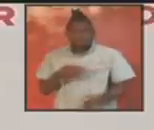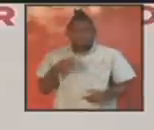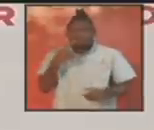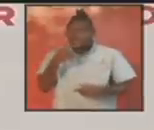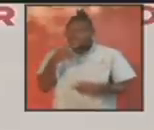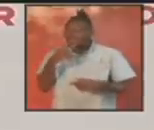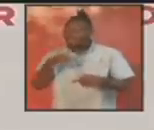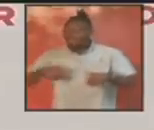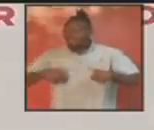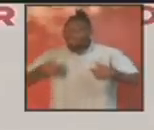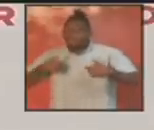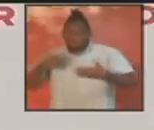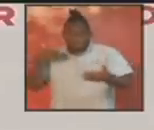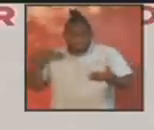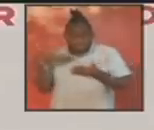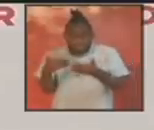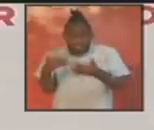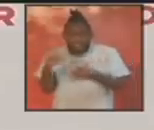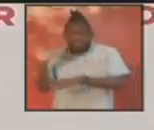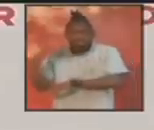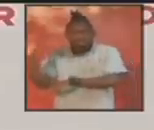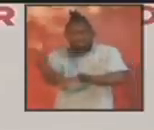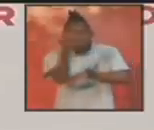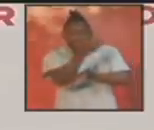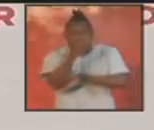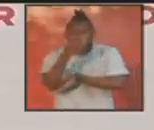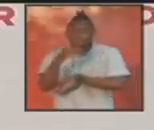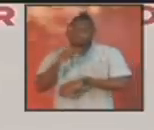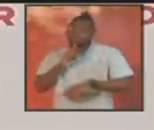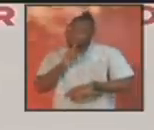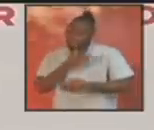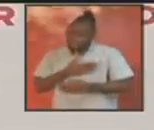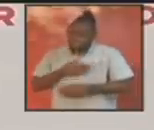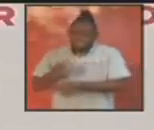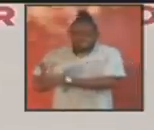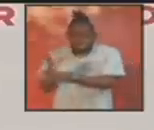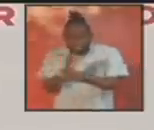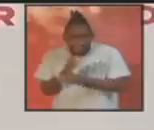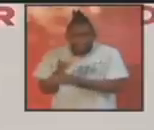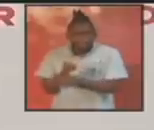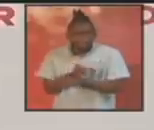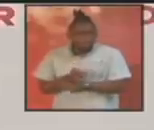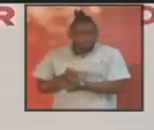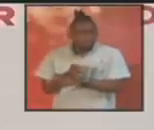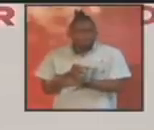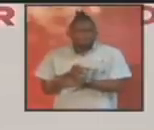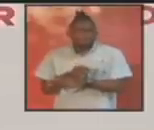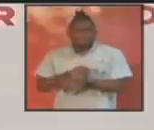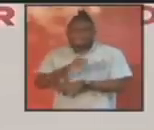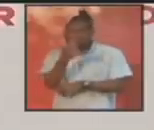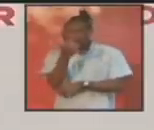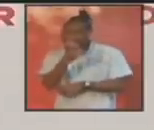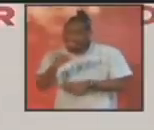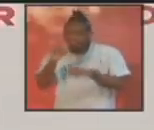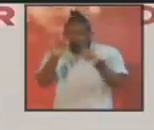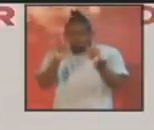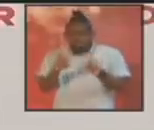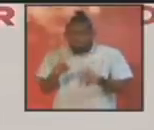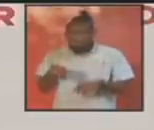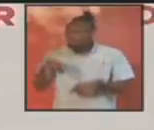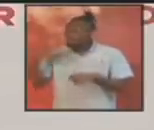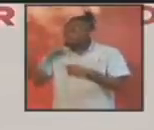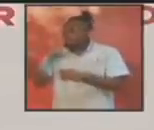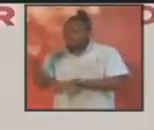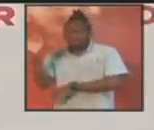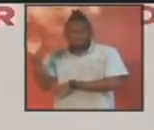areas, healthcare workers that frequent these areas, and anyone who has reason to go into those areas. So the two